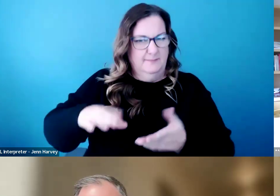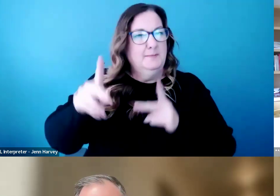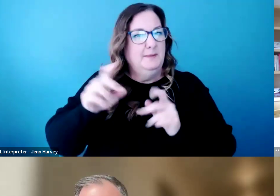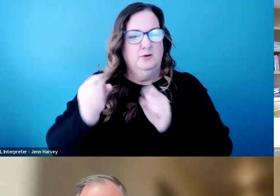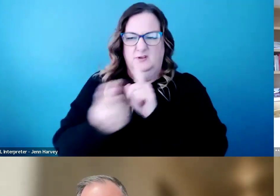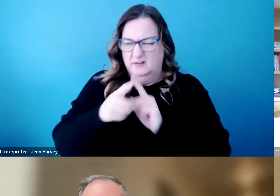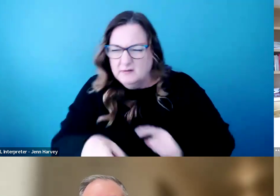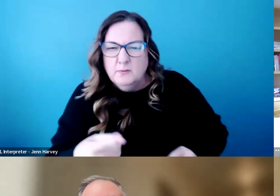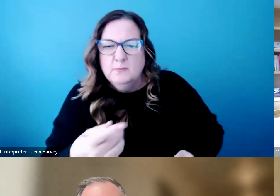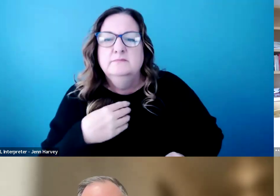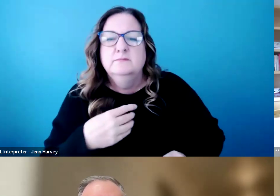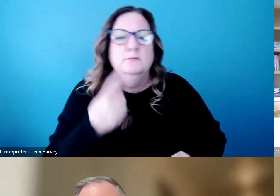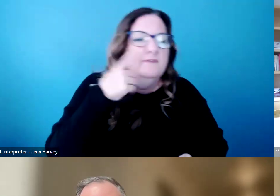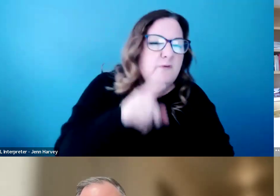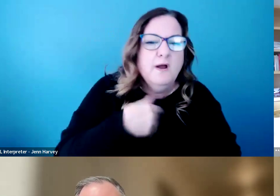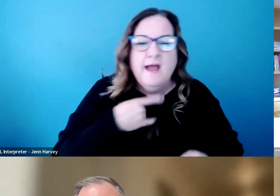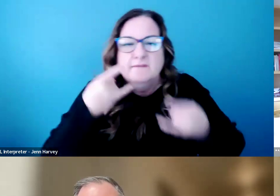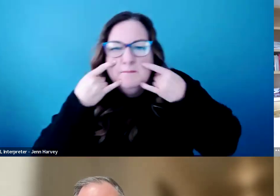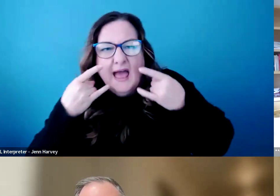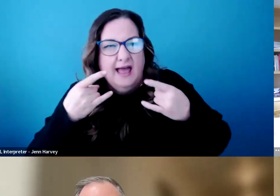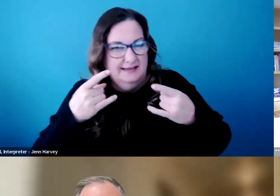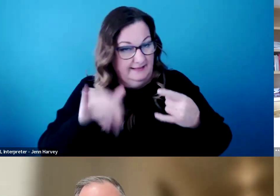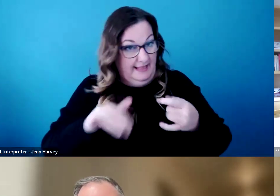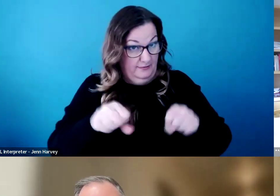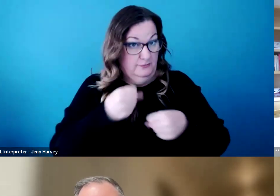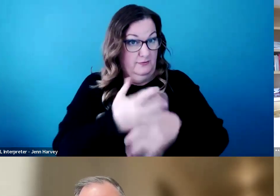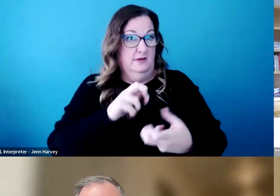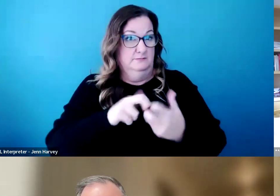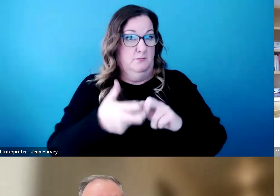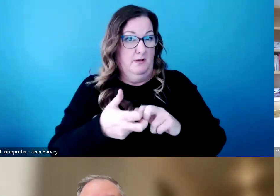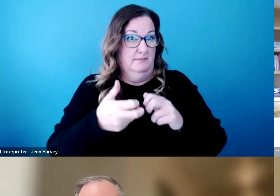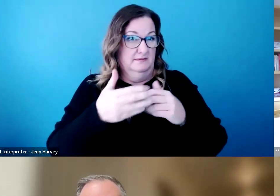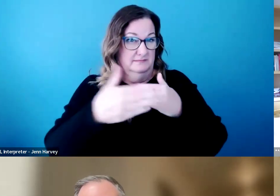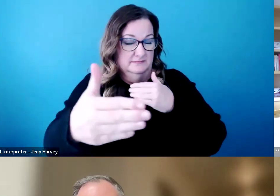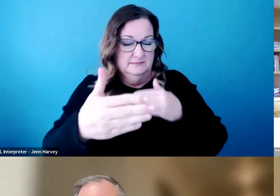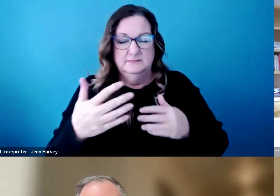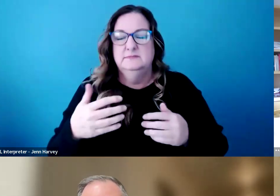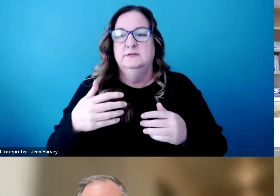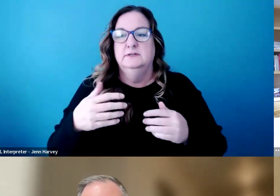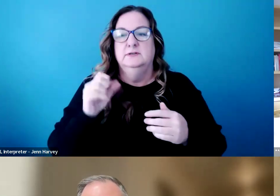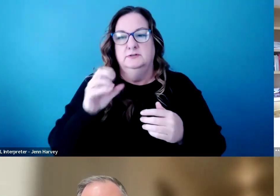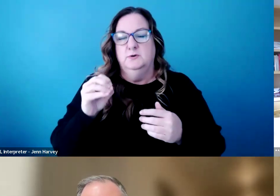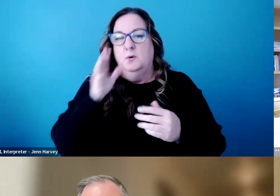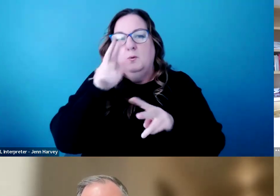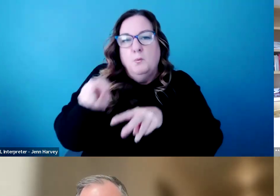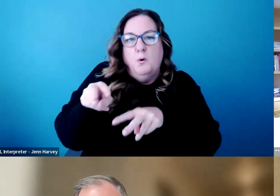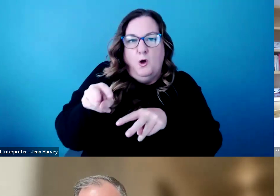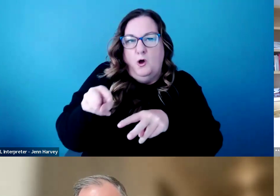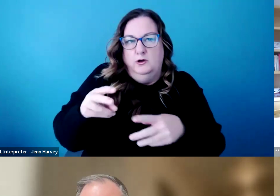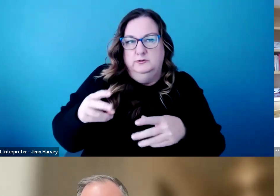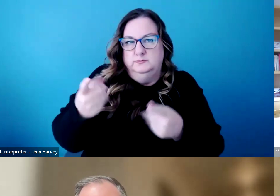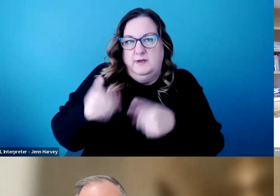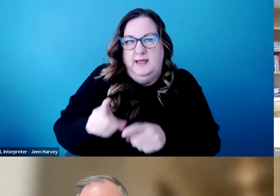creates a whole mess of problems that I would have. So again, we're going to be watching closely, but before going too far, we just have to keep an eye on what exactly happens with the